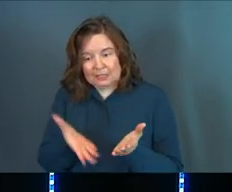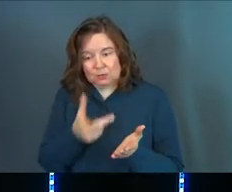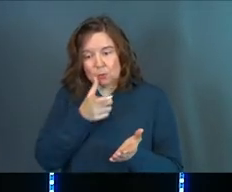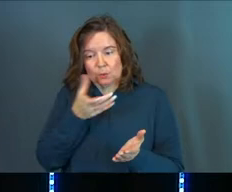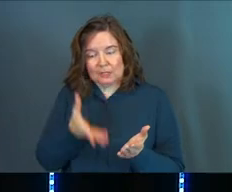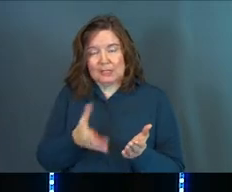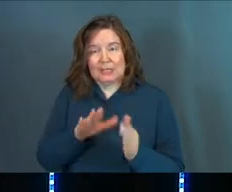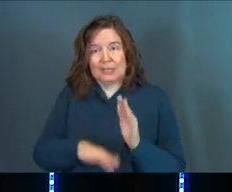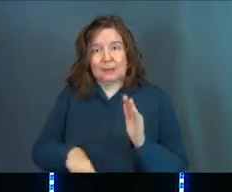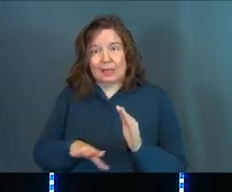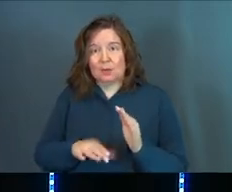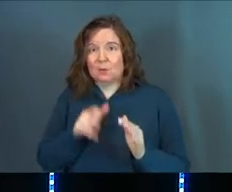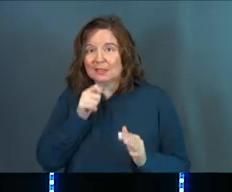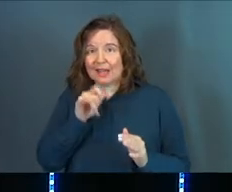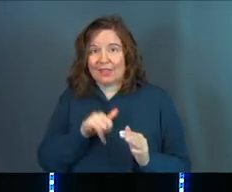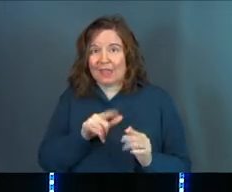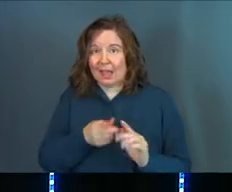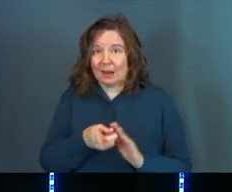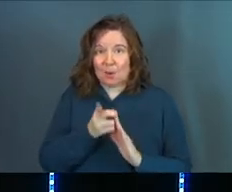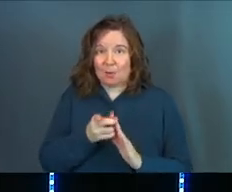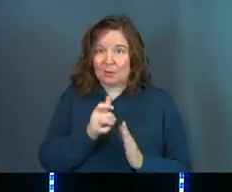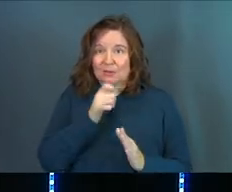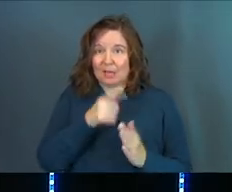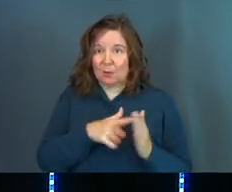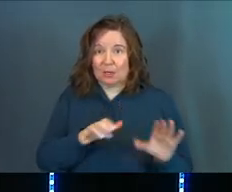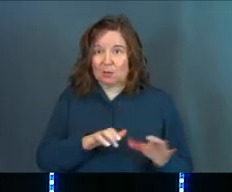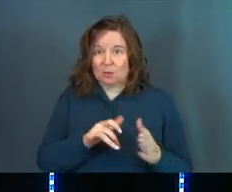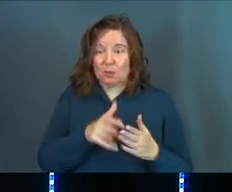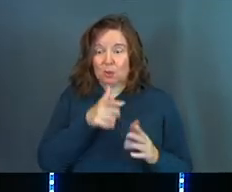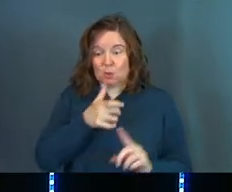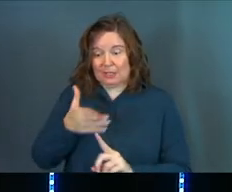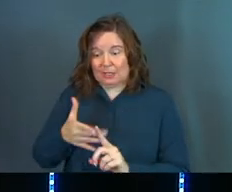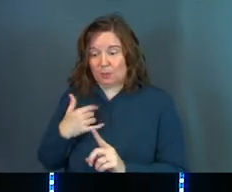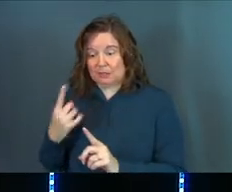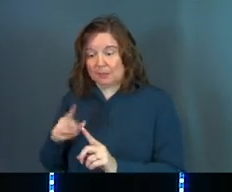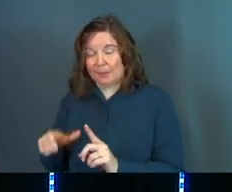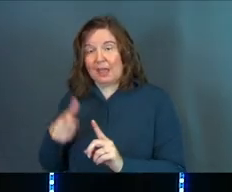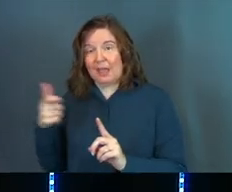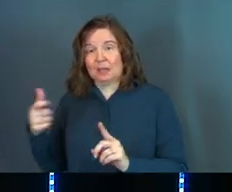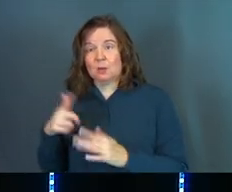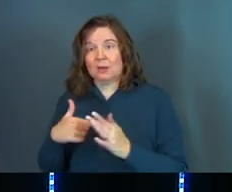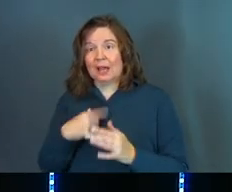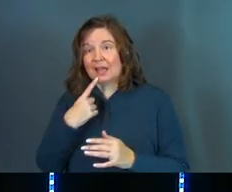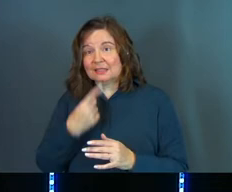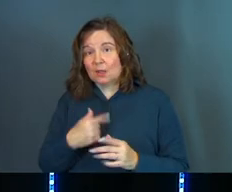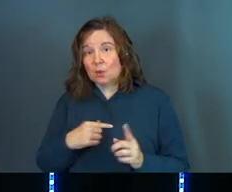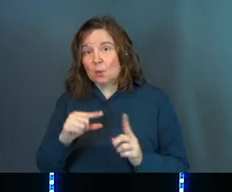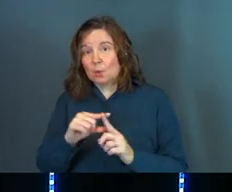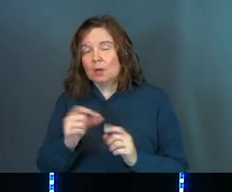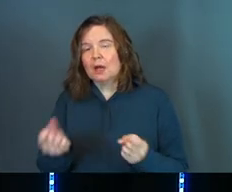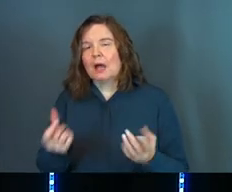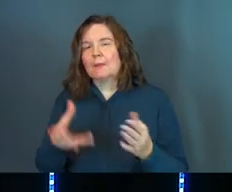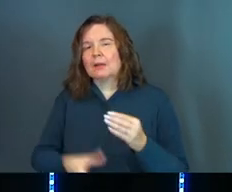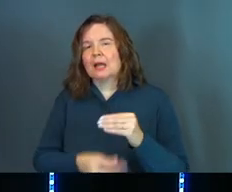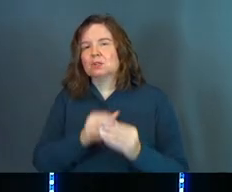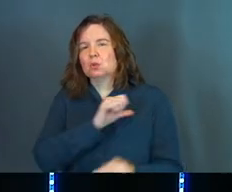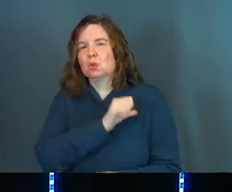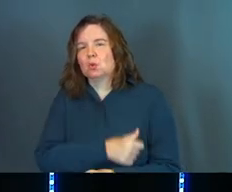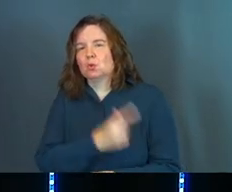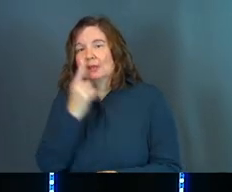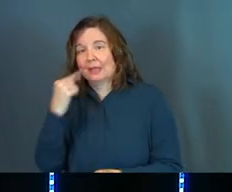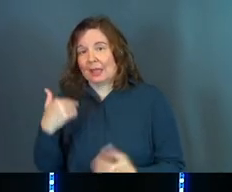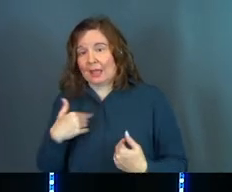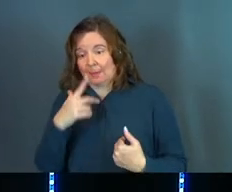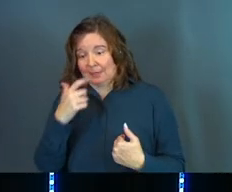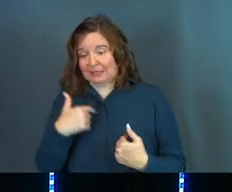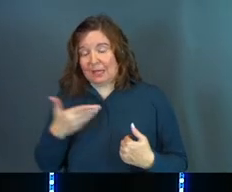who he is basically was not that moment, it was not what he was doing. Who he is was something else. When I said those words, how much extra authority do you think I